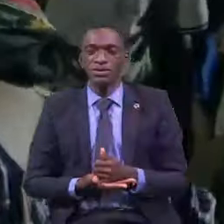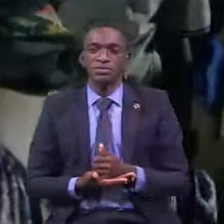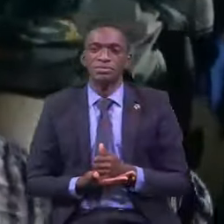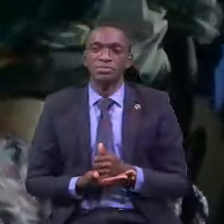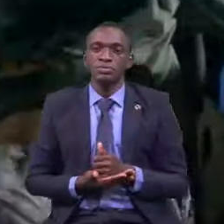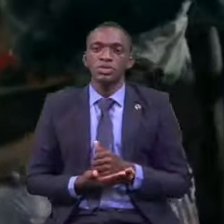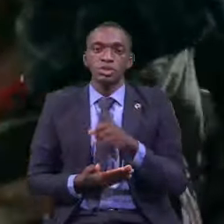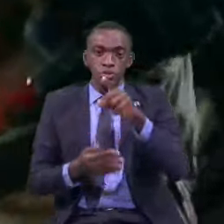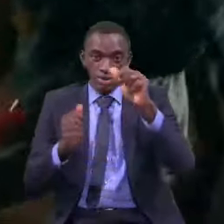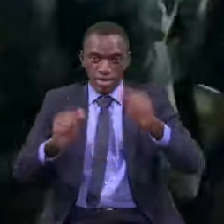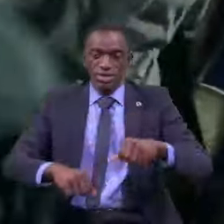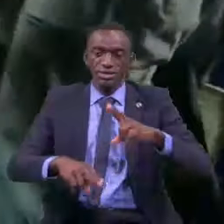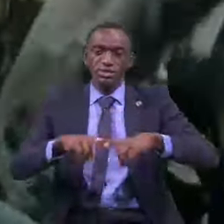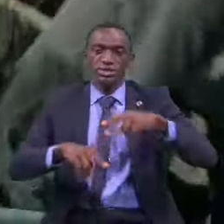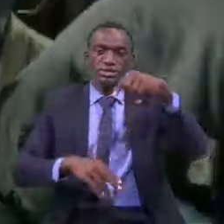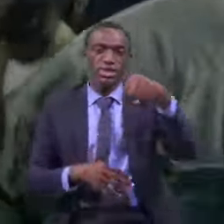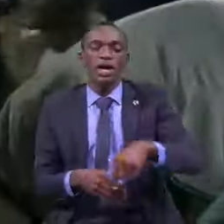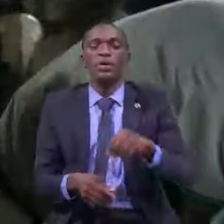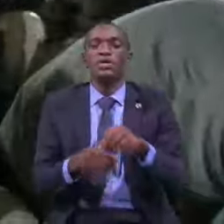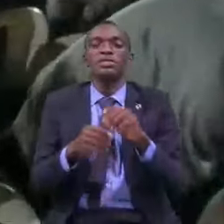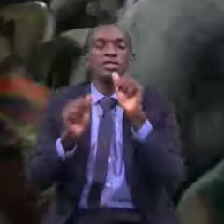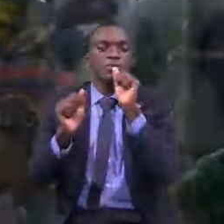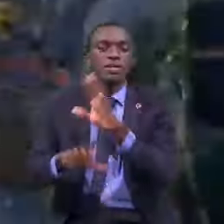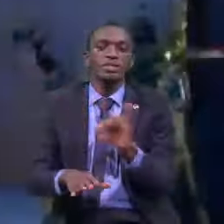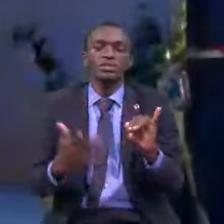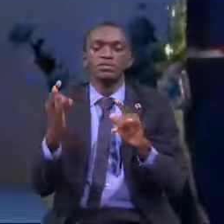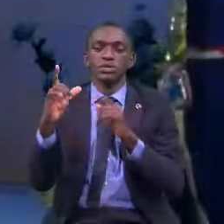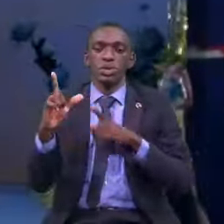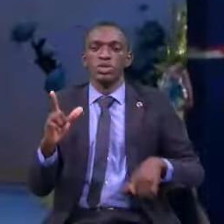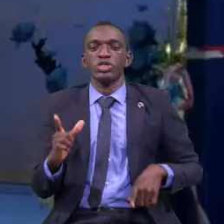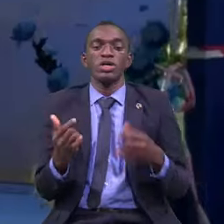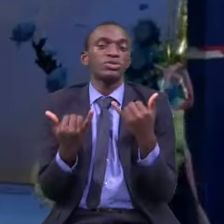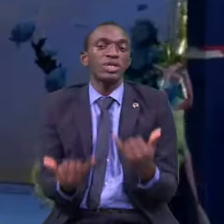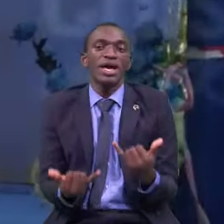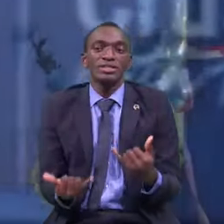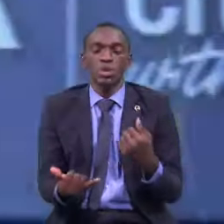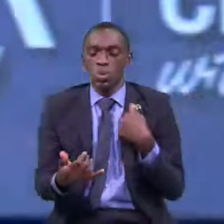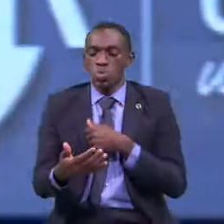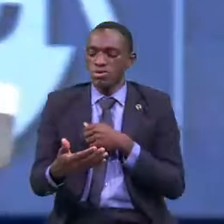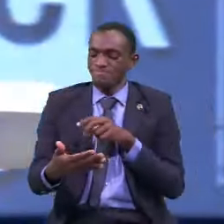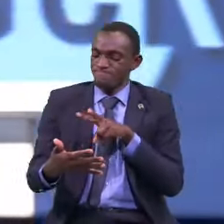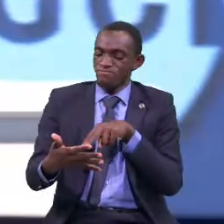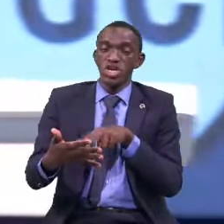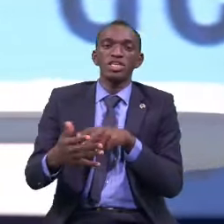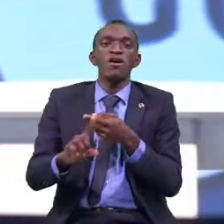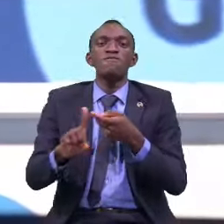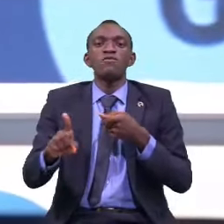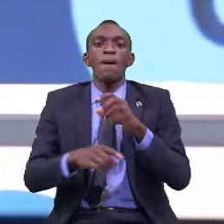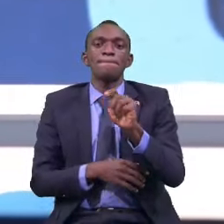You can see that in the blessing of the Lord. Tonight we're reading from Mark chapter 8.